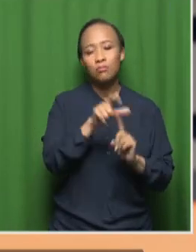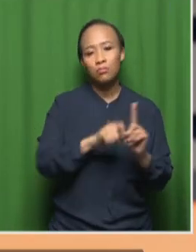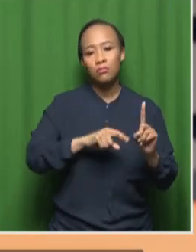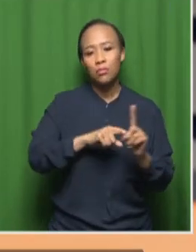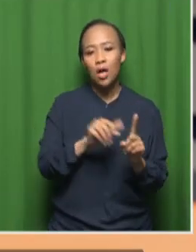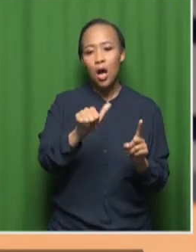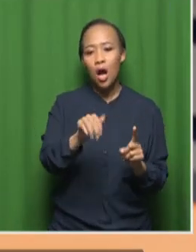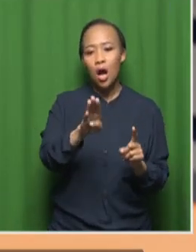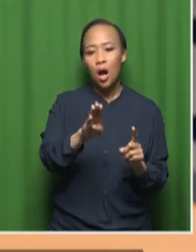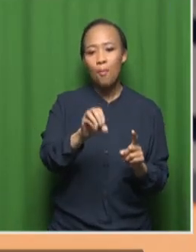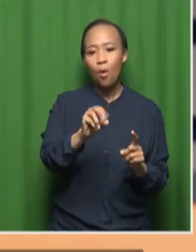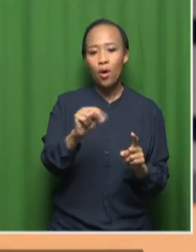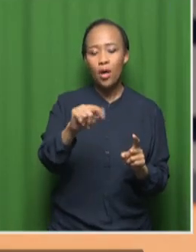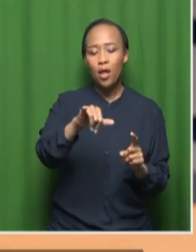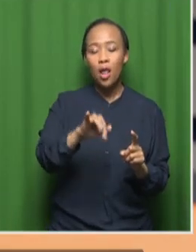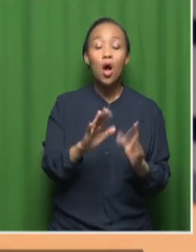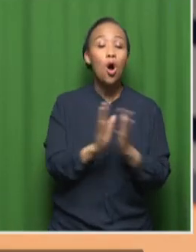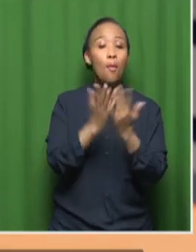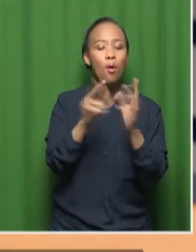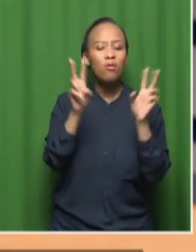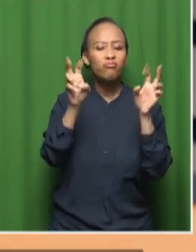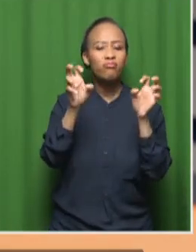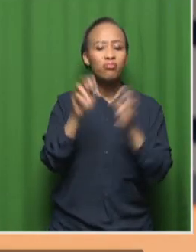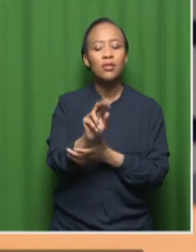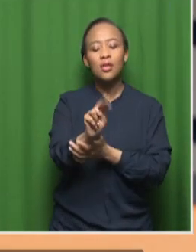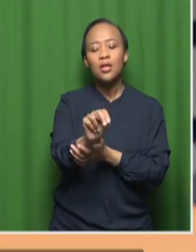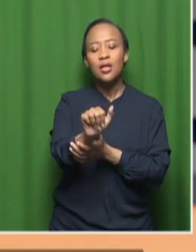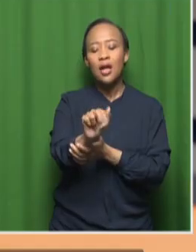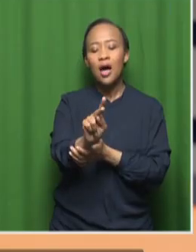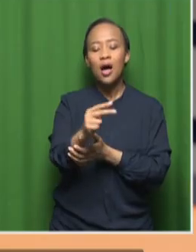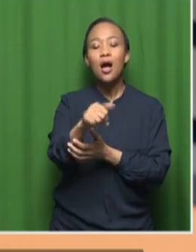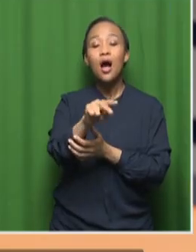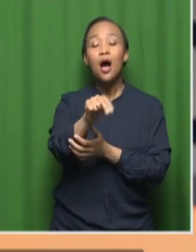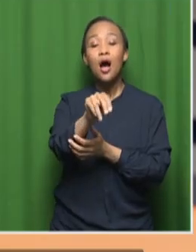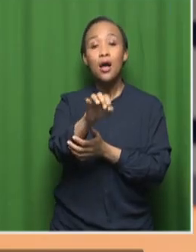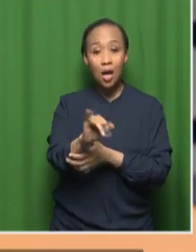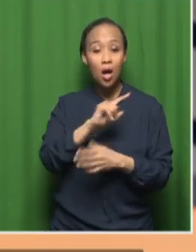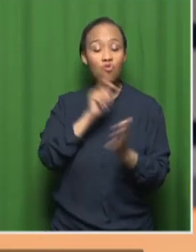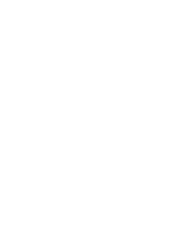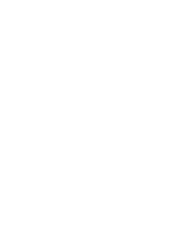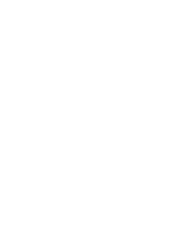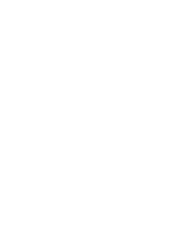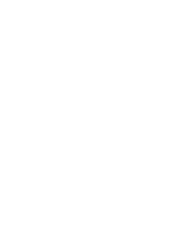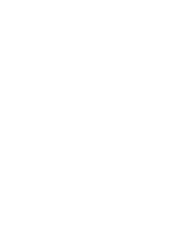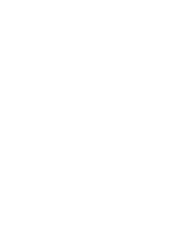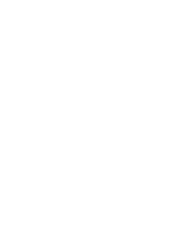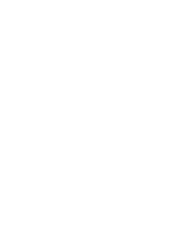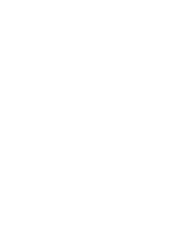author of the book titled Nakhane, that is rooted in tragedy, but its message is that of hope.